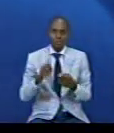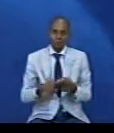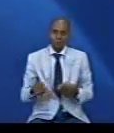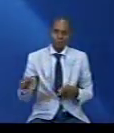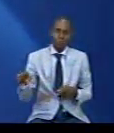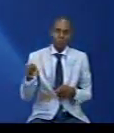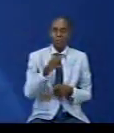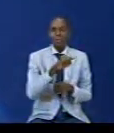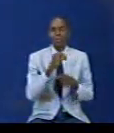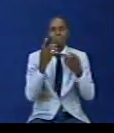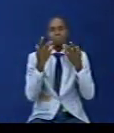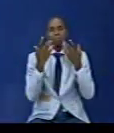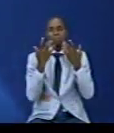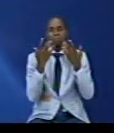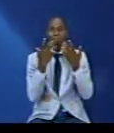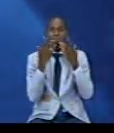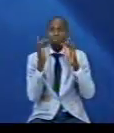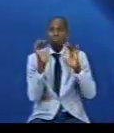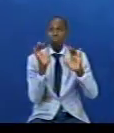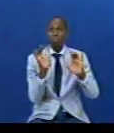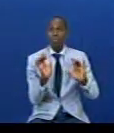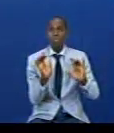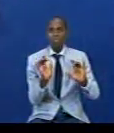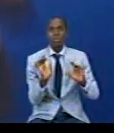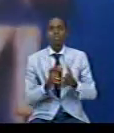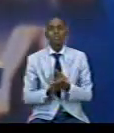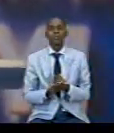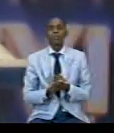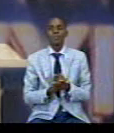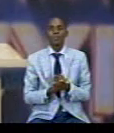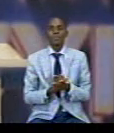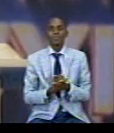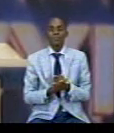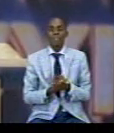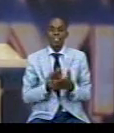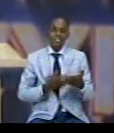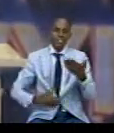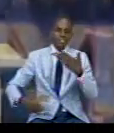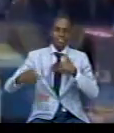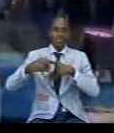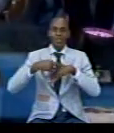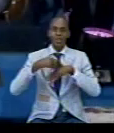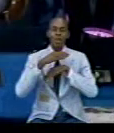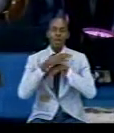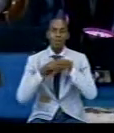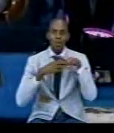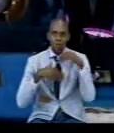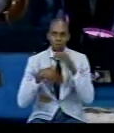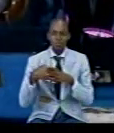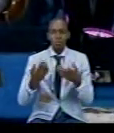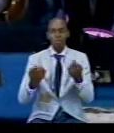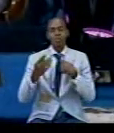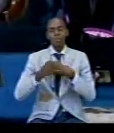mourners. Restore comforts. Comfort coming to you.